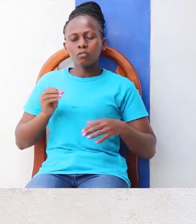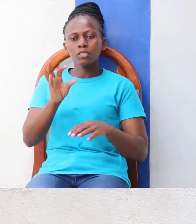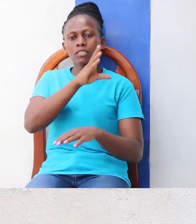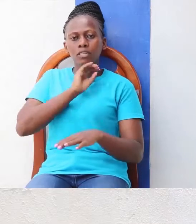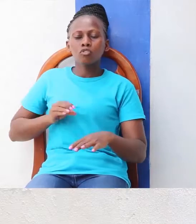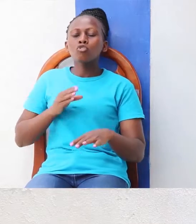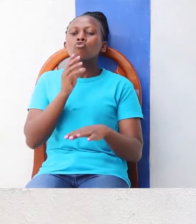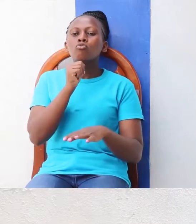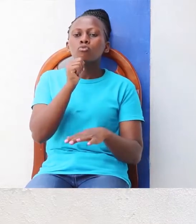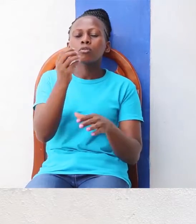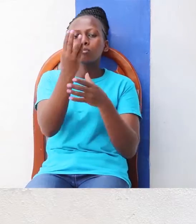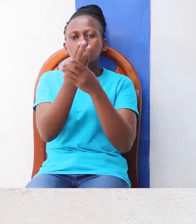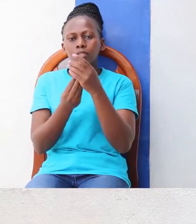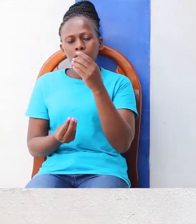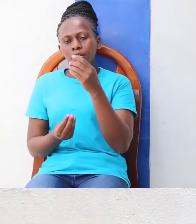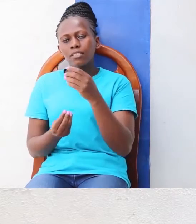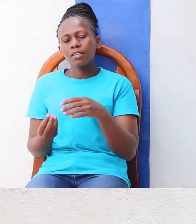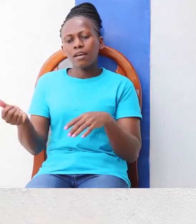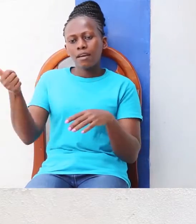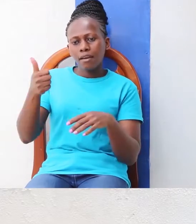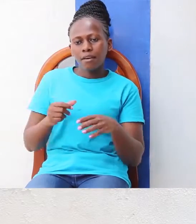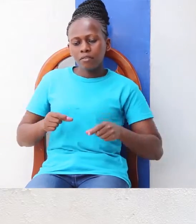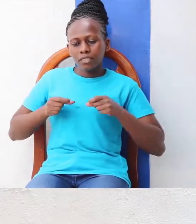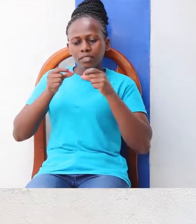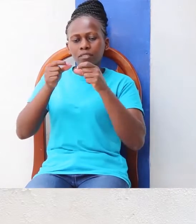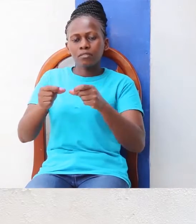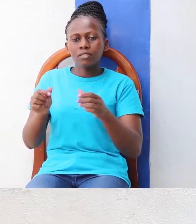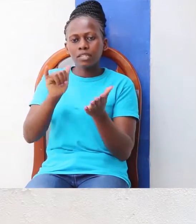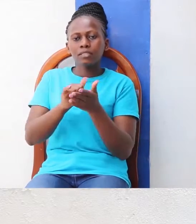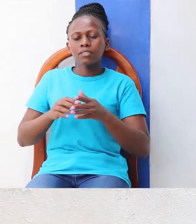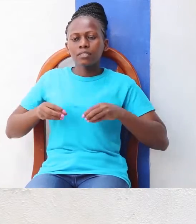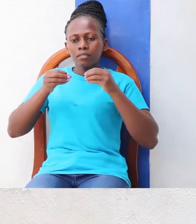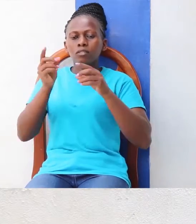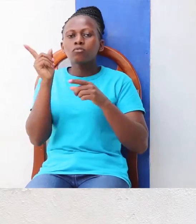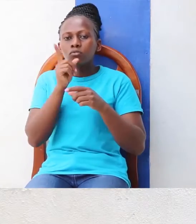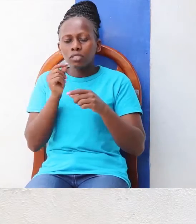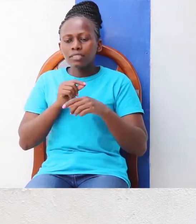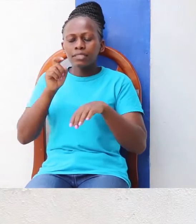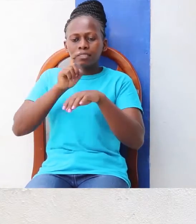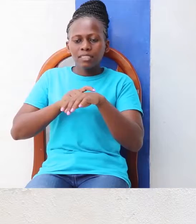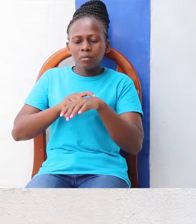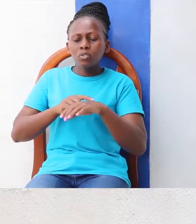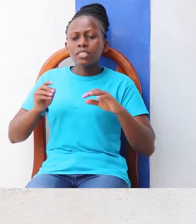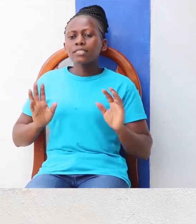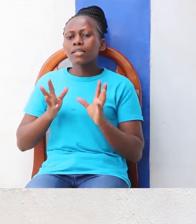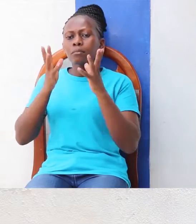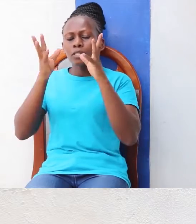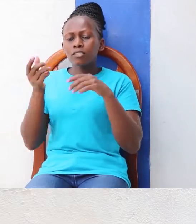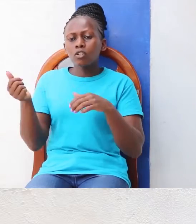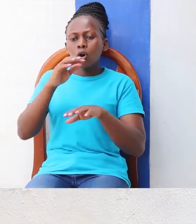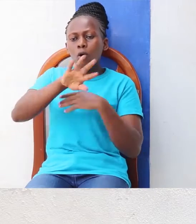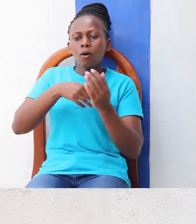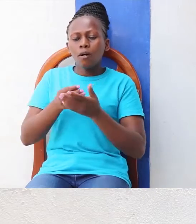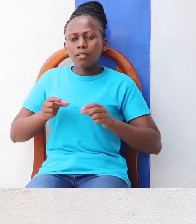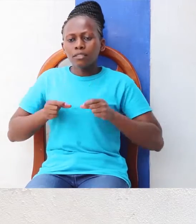Christ and not to discourage every gift that we have been given. The moment that we appreciate every